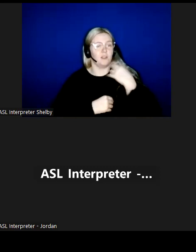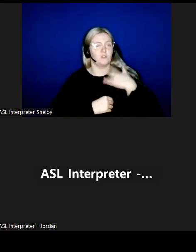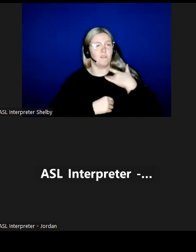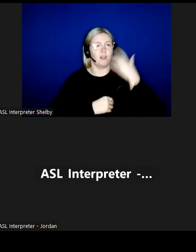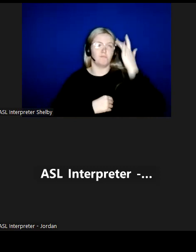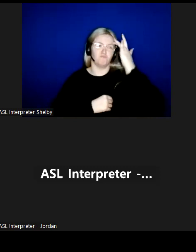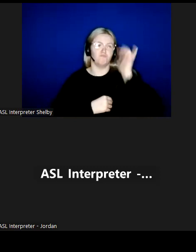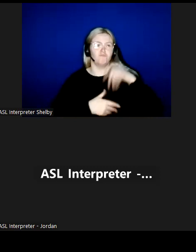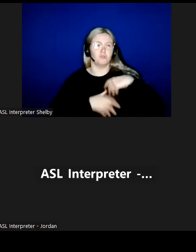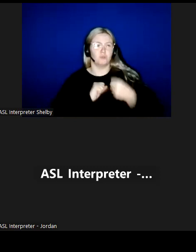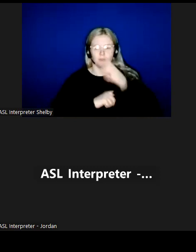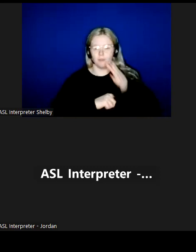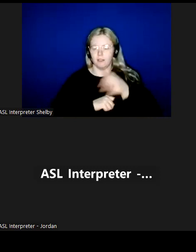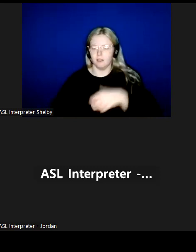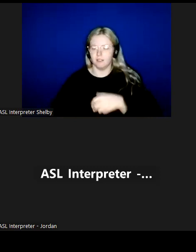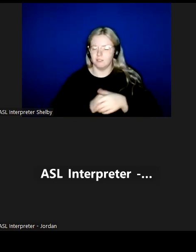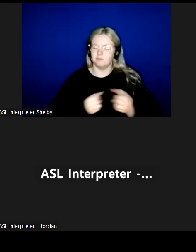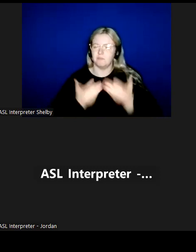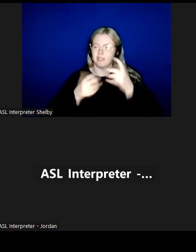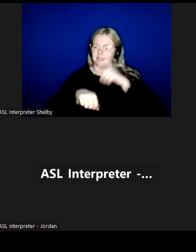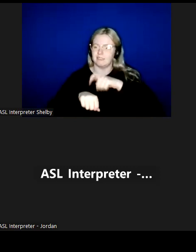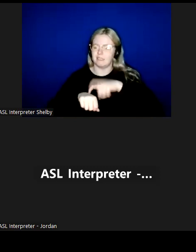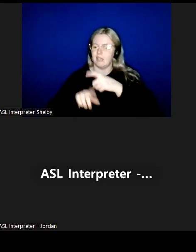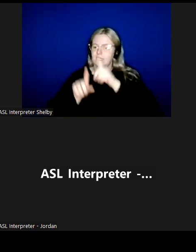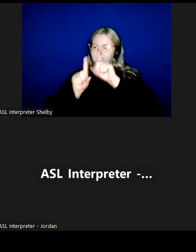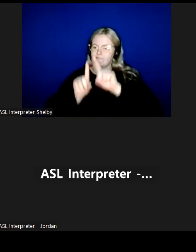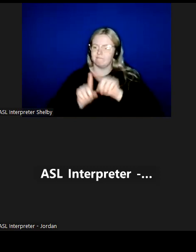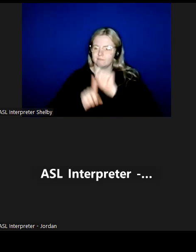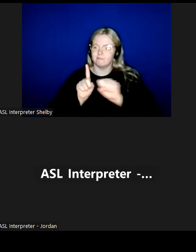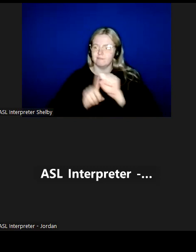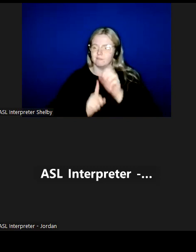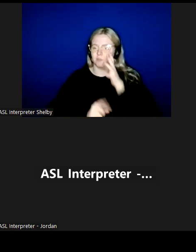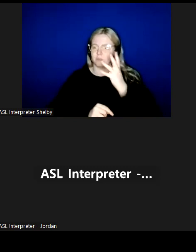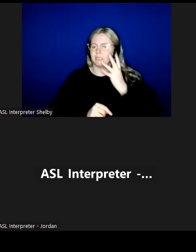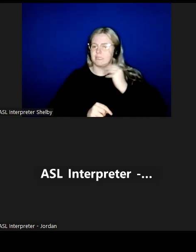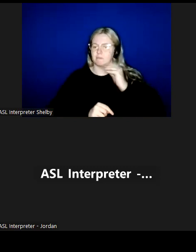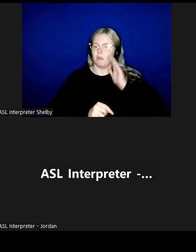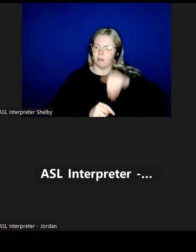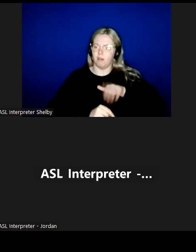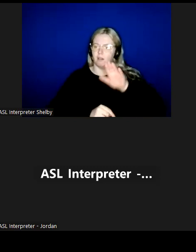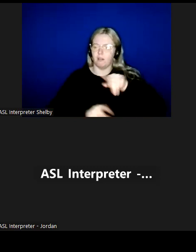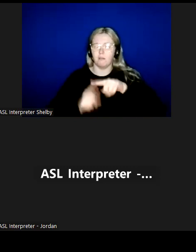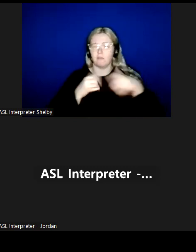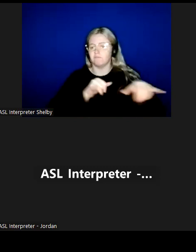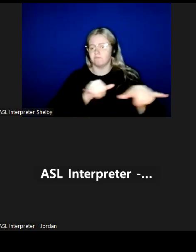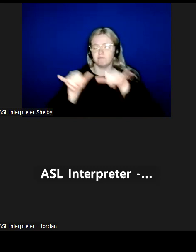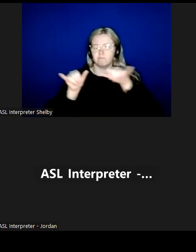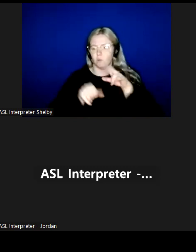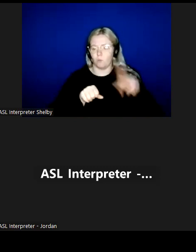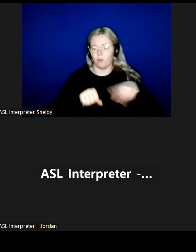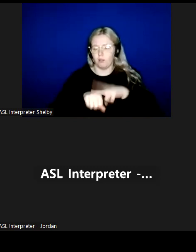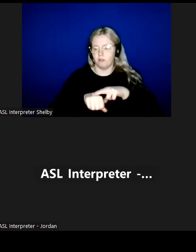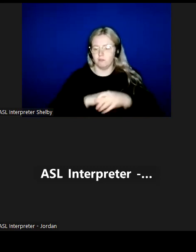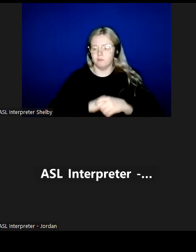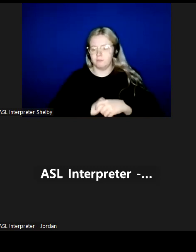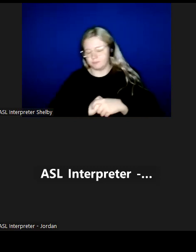one. All of those times are common times when people experience waves. But again,